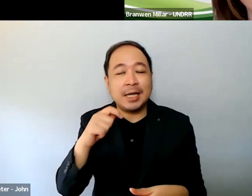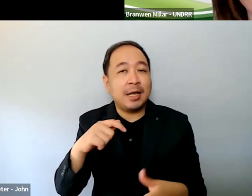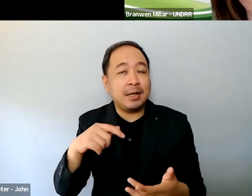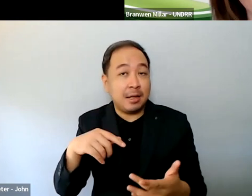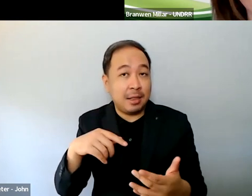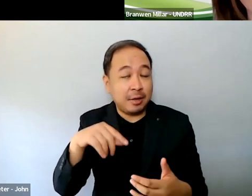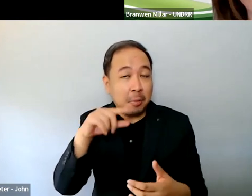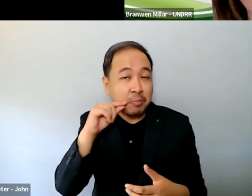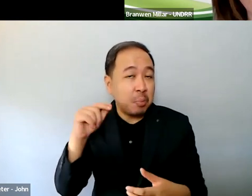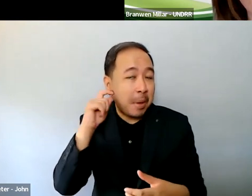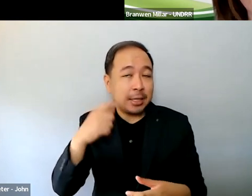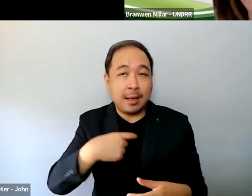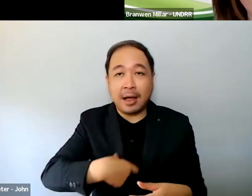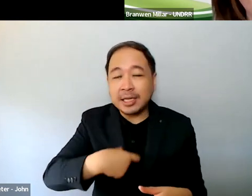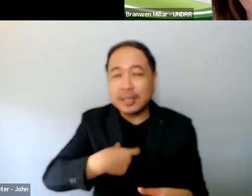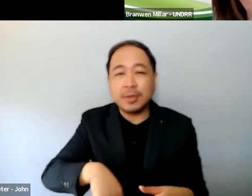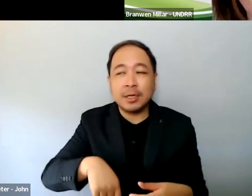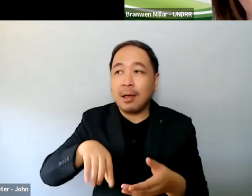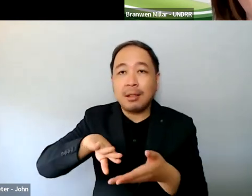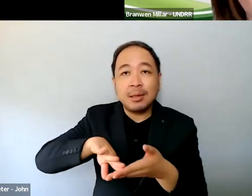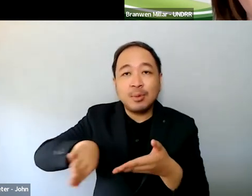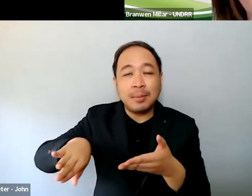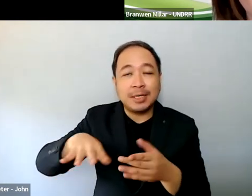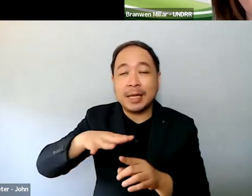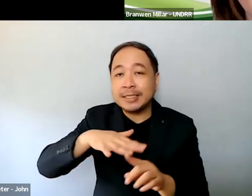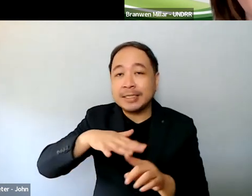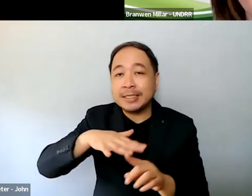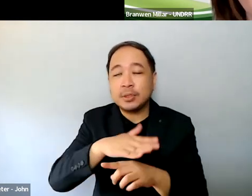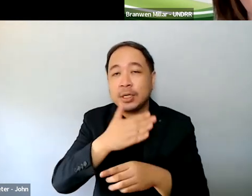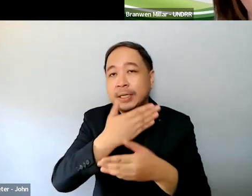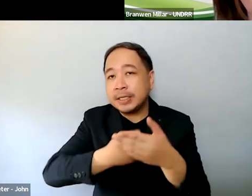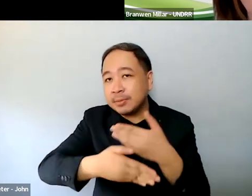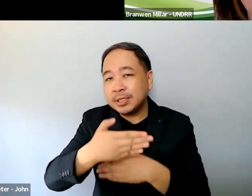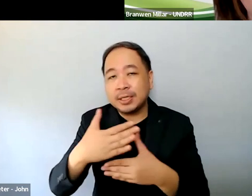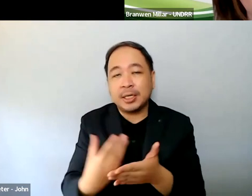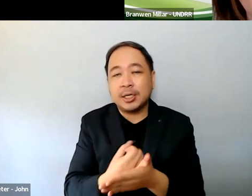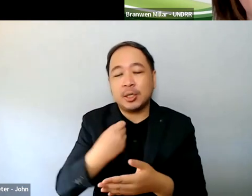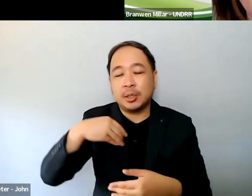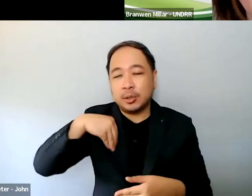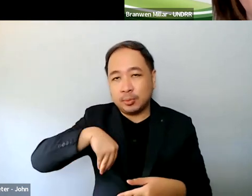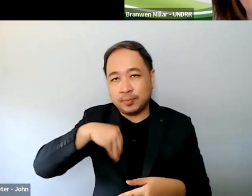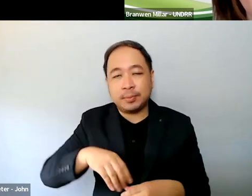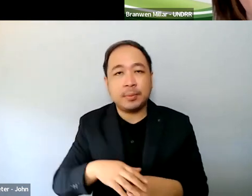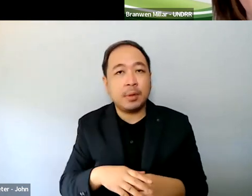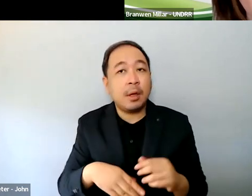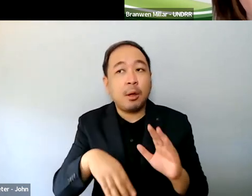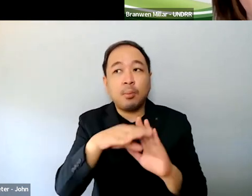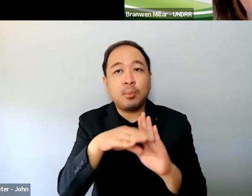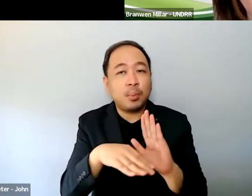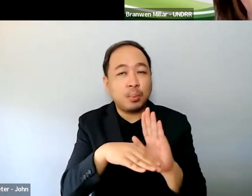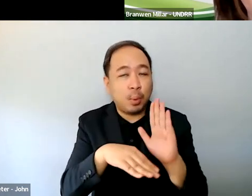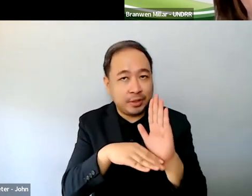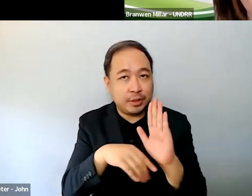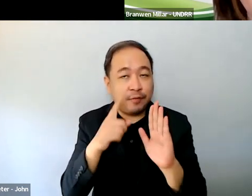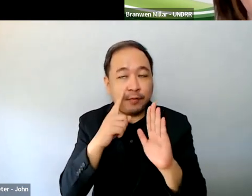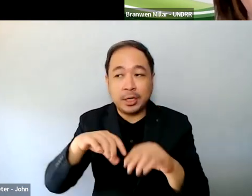of birth, displacement status, disability, civil status, and income. Formulation and provision of national level accessible resources and